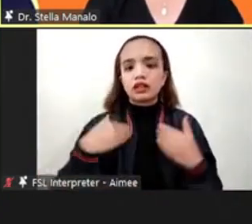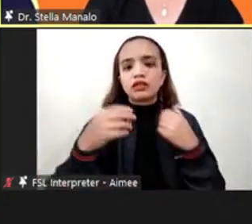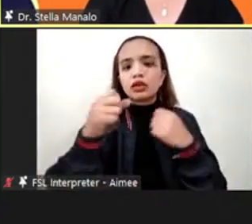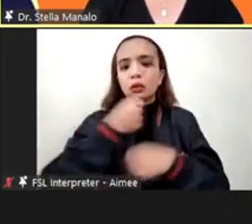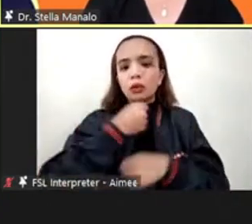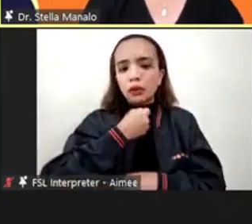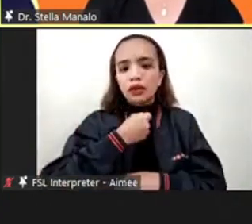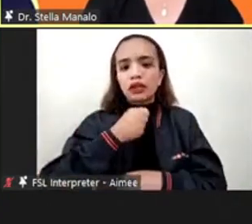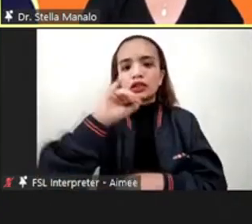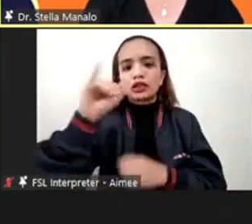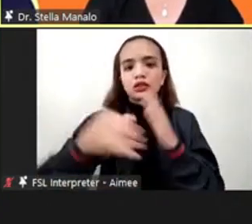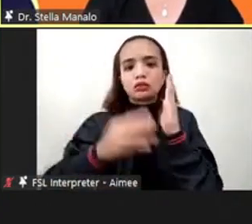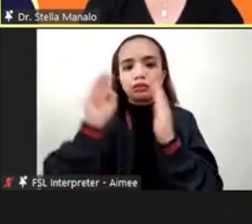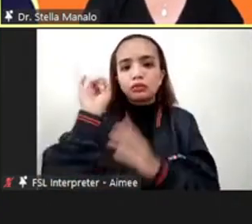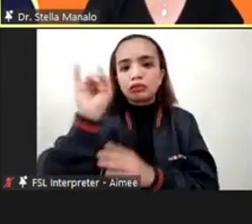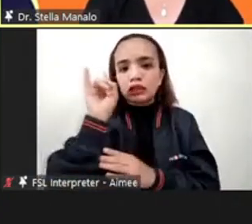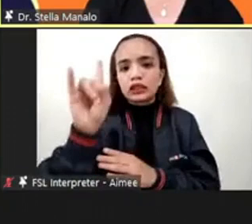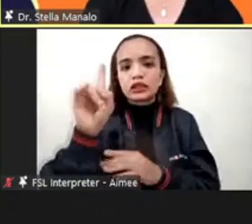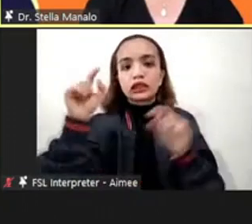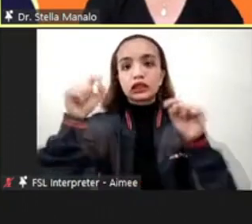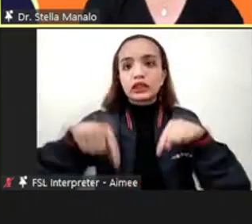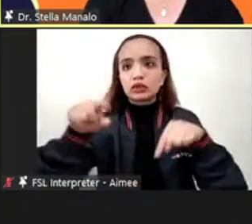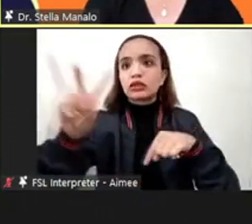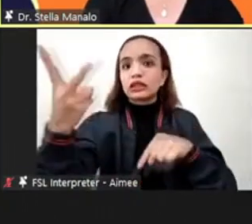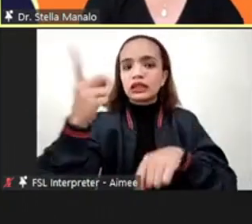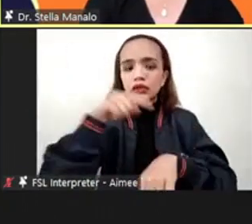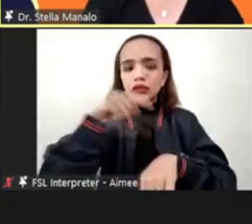for the second time in our